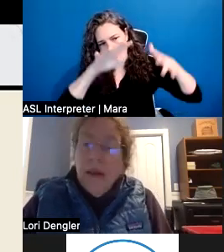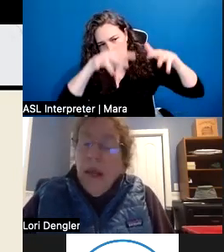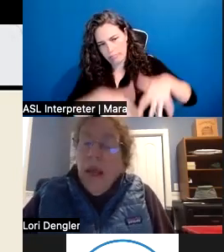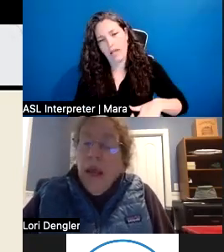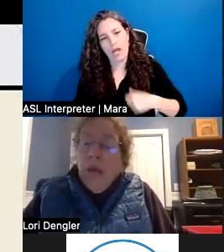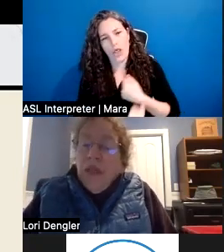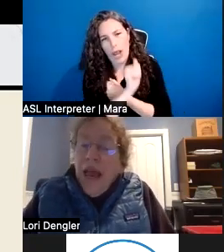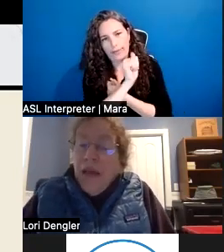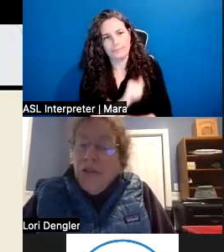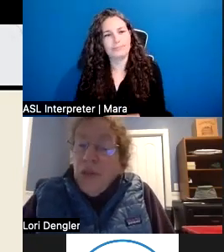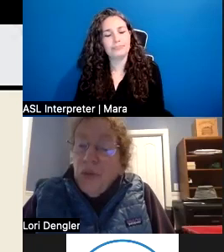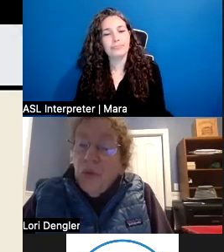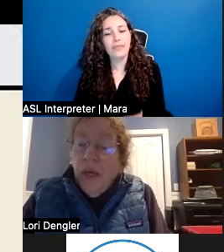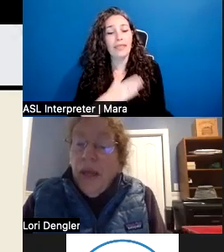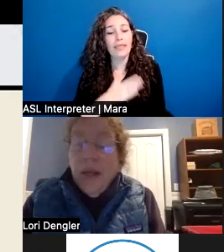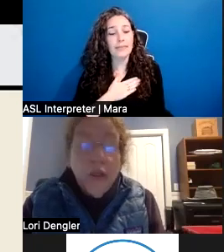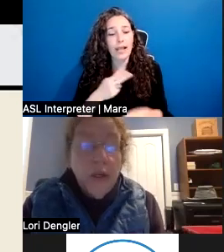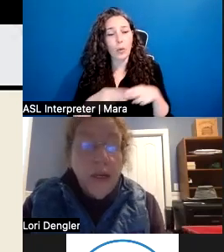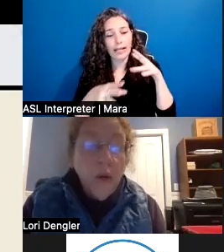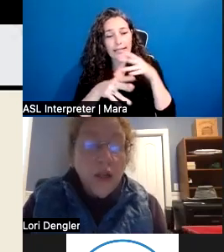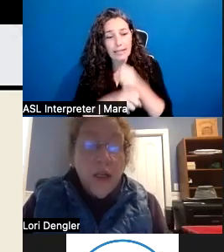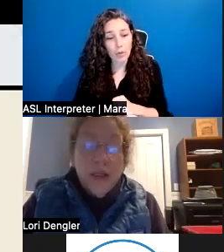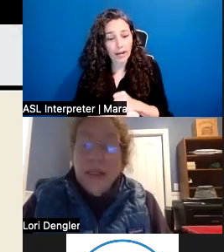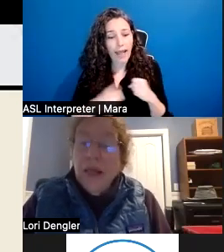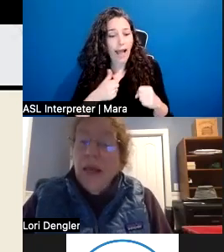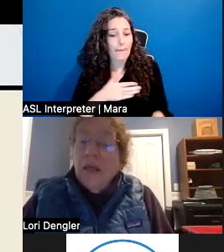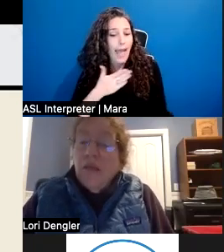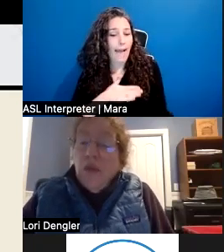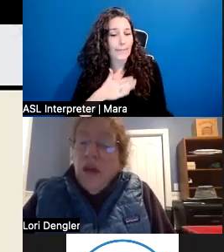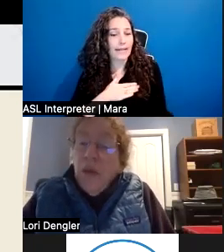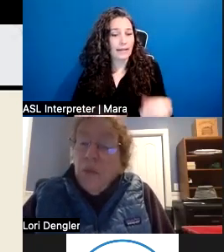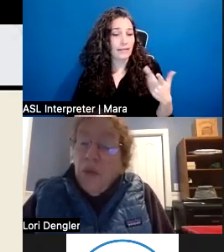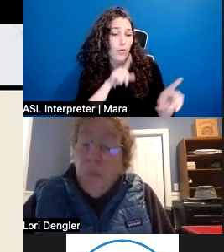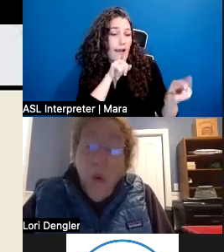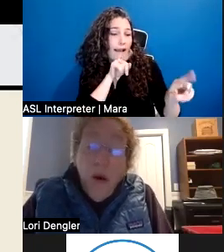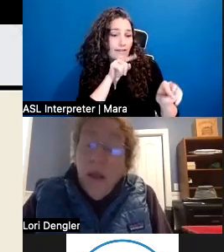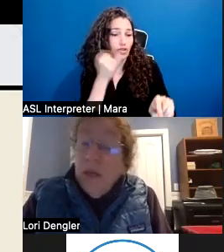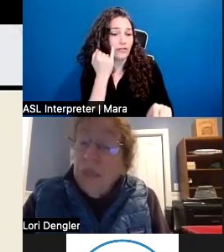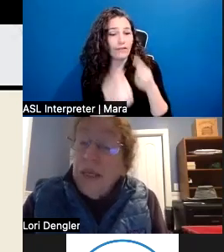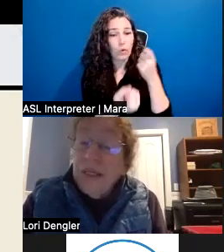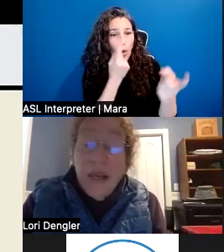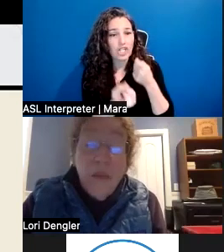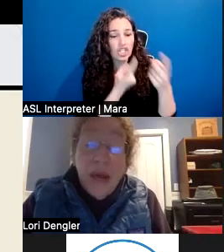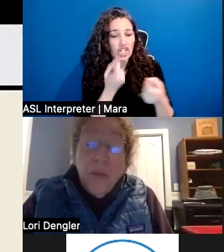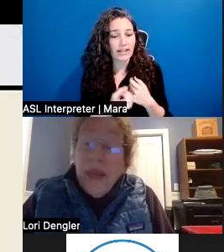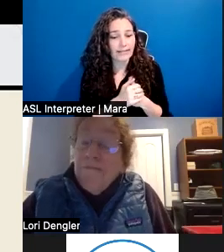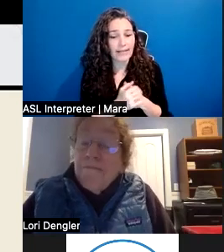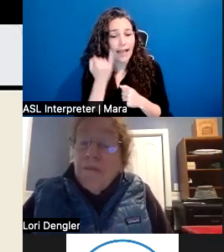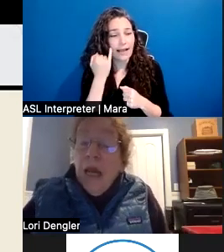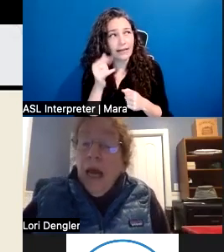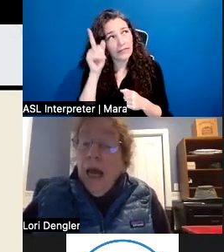summary, and I'm glad to answer any questions. And if you come up with more, please email